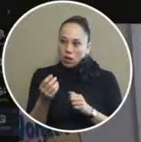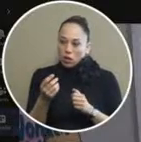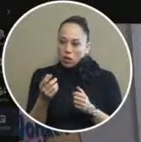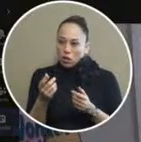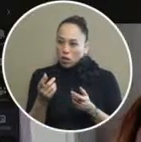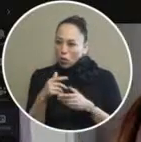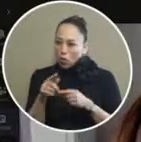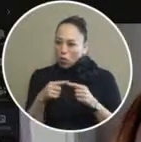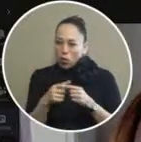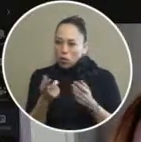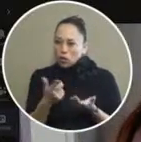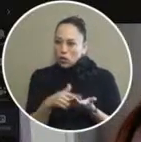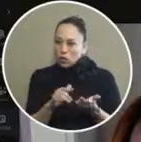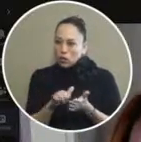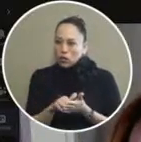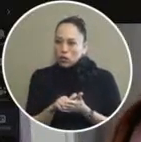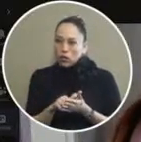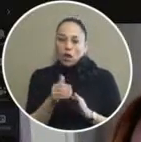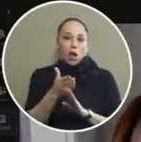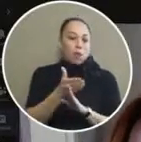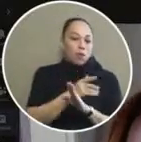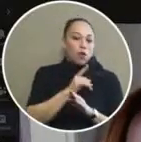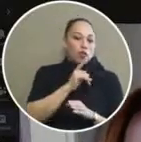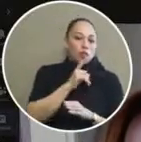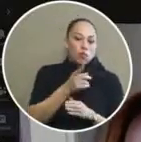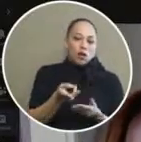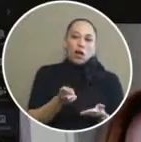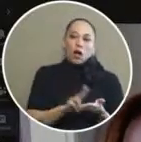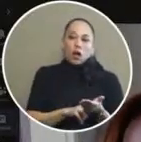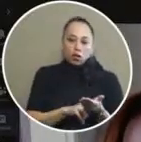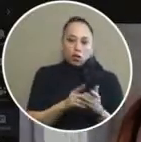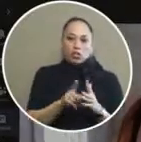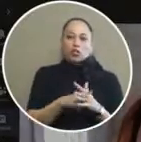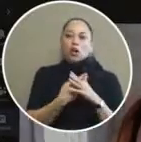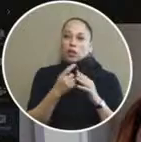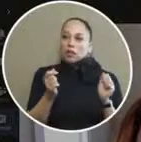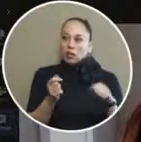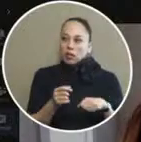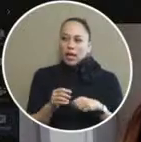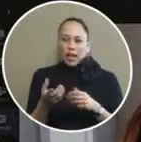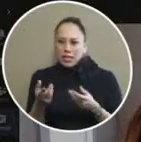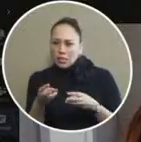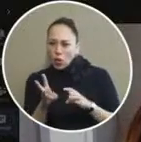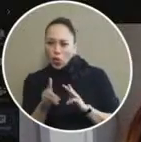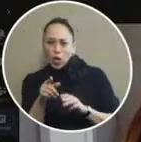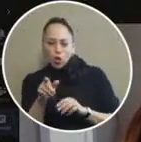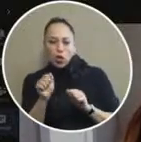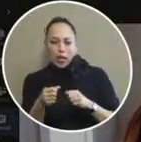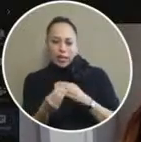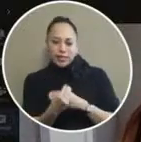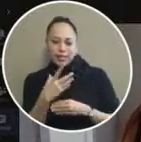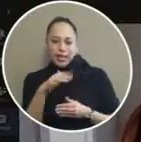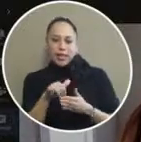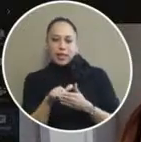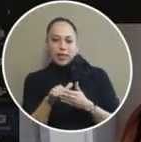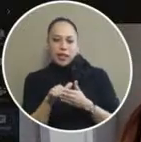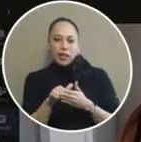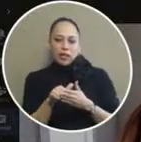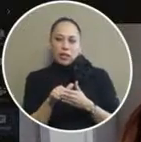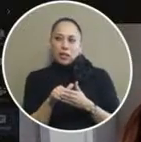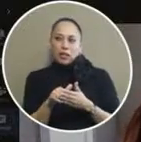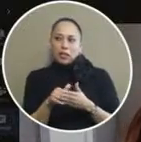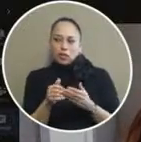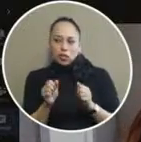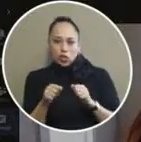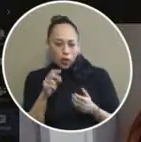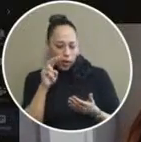dollars. Before the actual contracts are executed, yes, ma'am. Okay, is there a way that you can send us the language for NOFA? Just because, I mean, right, when we